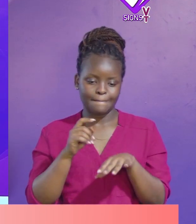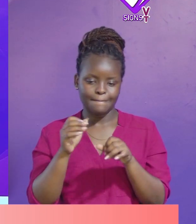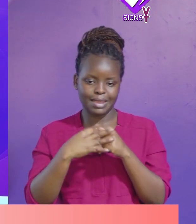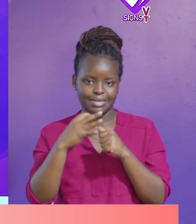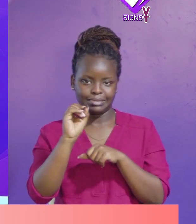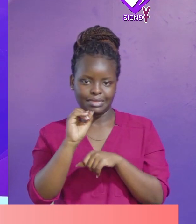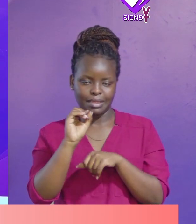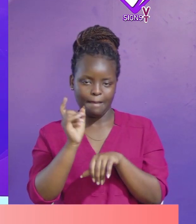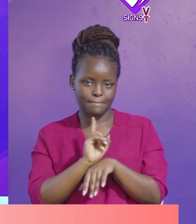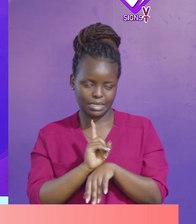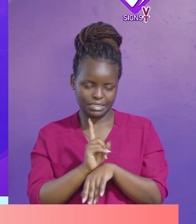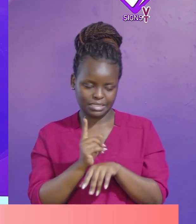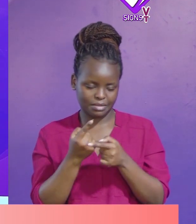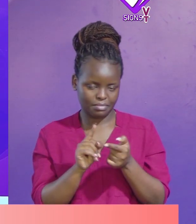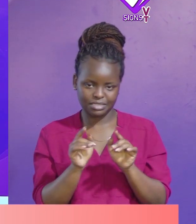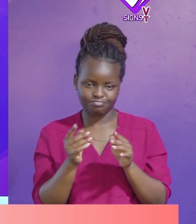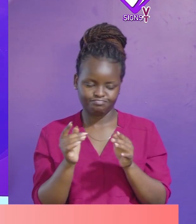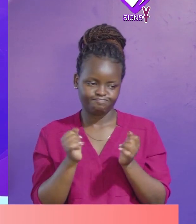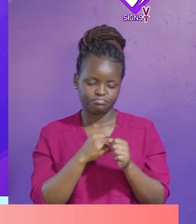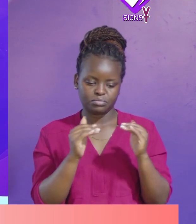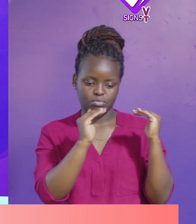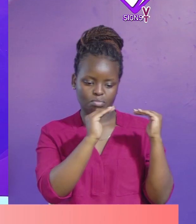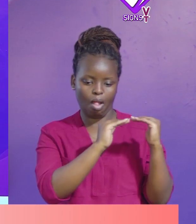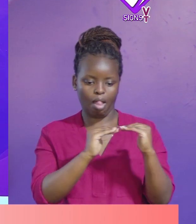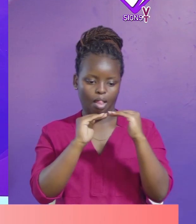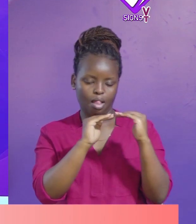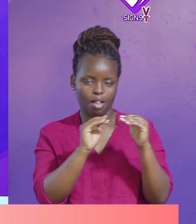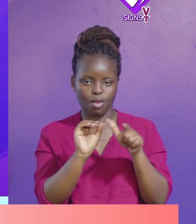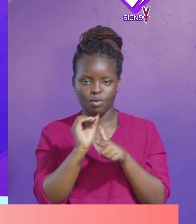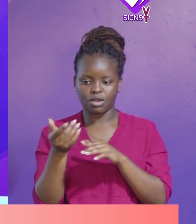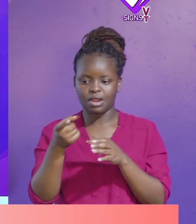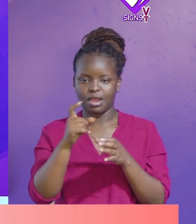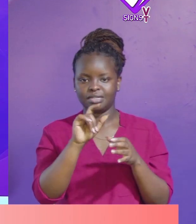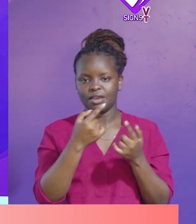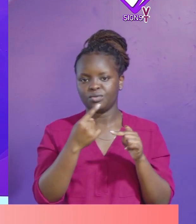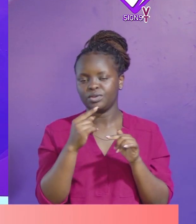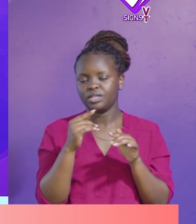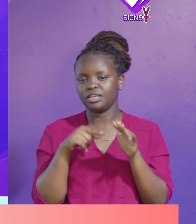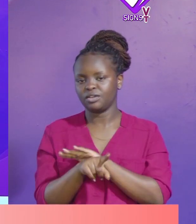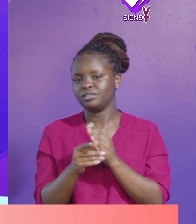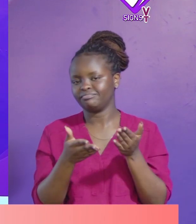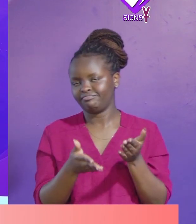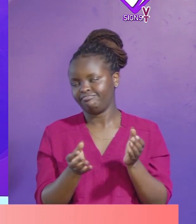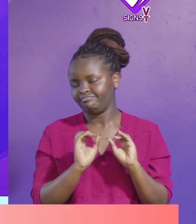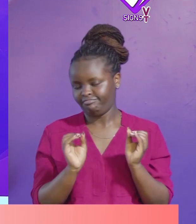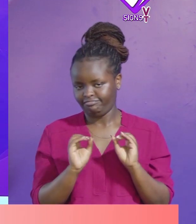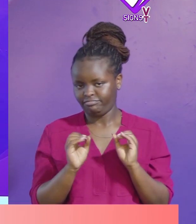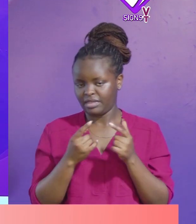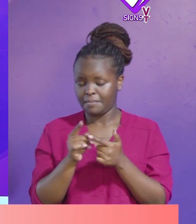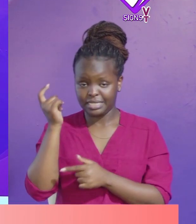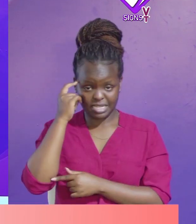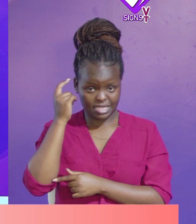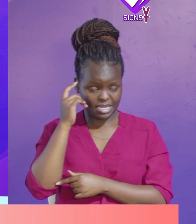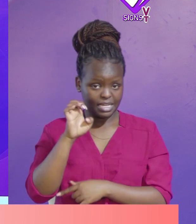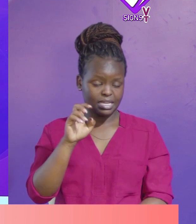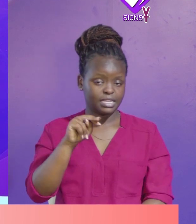but they never managed to equalize or add another winning goal. That is Chelsea. But I think Enzo